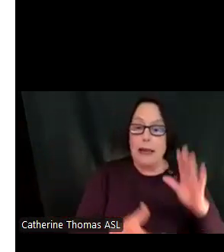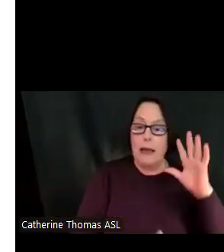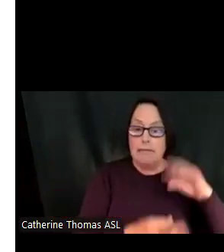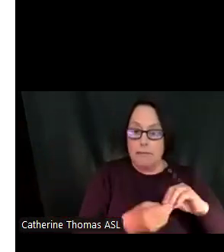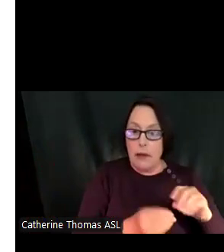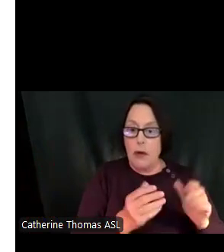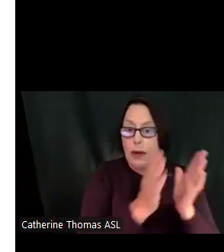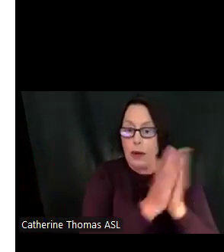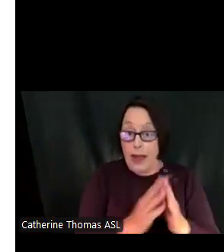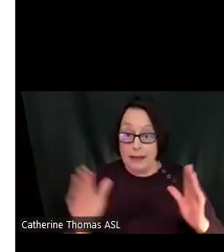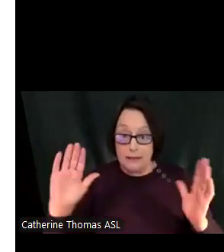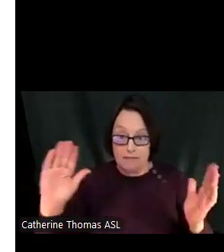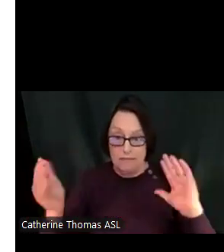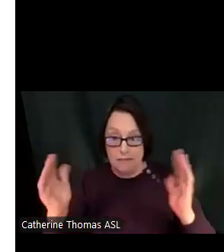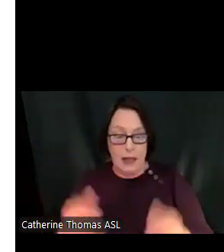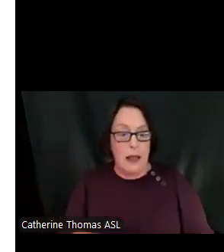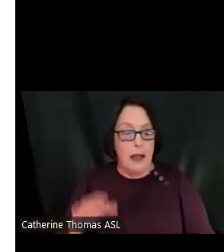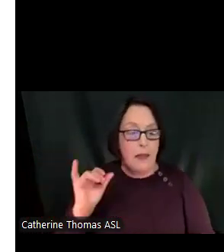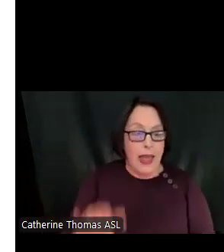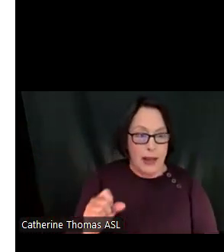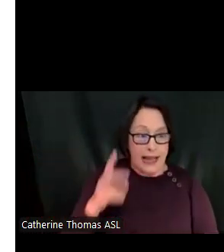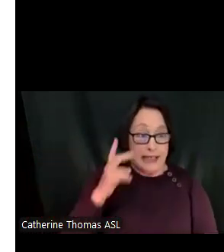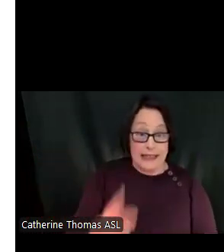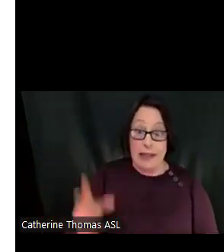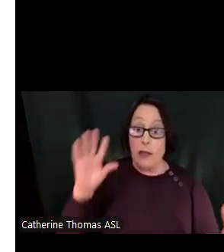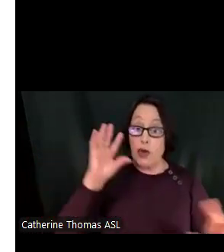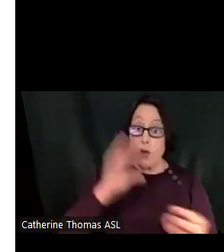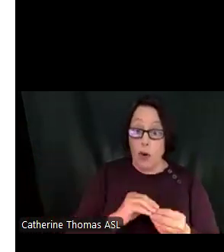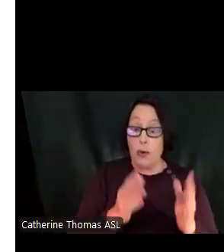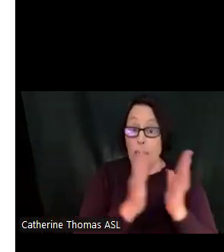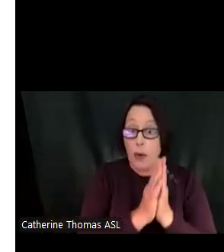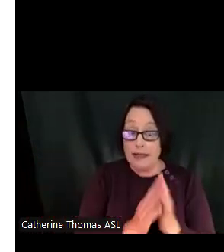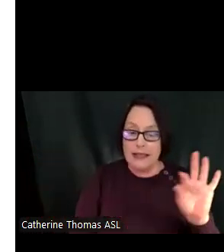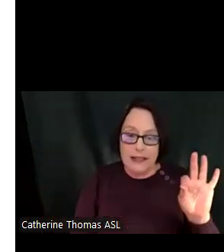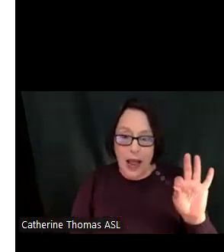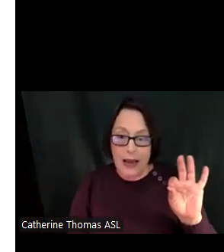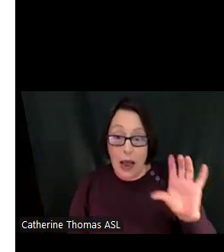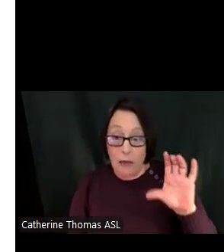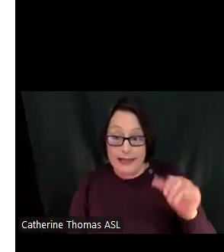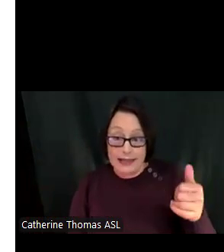We can see the total number of service requests for that time period was 910.